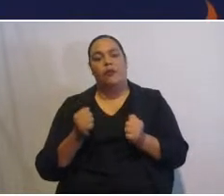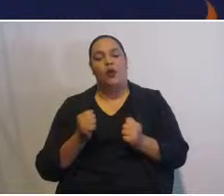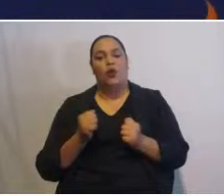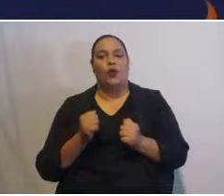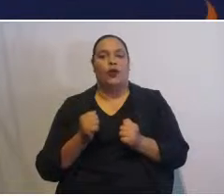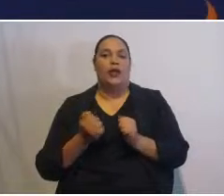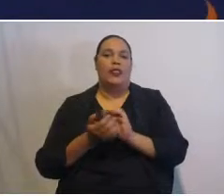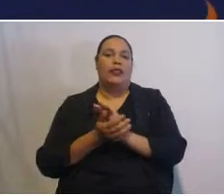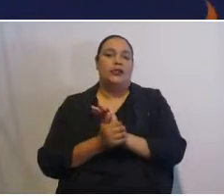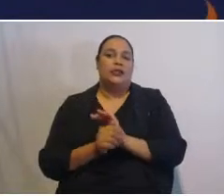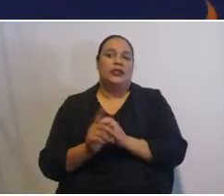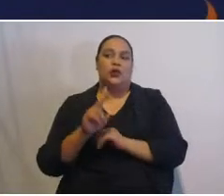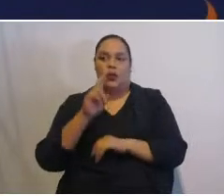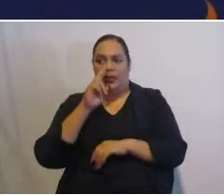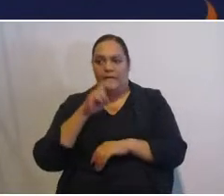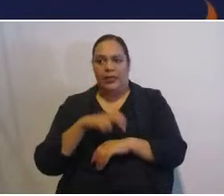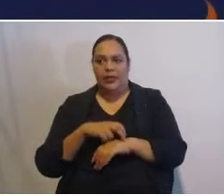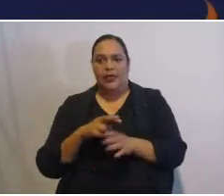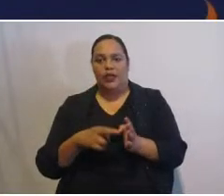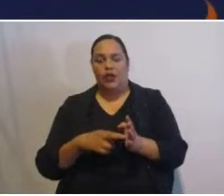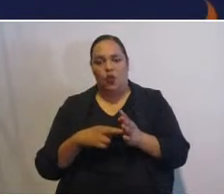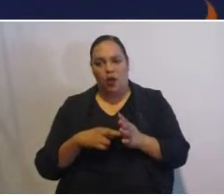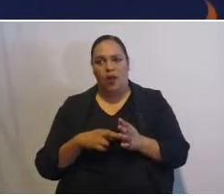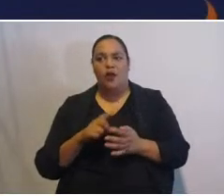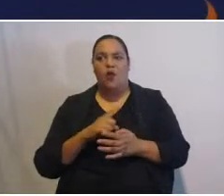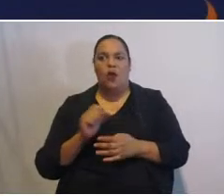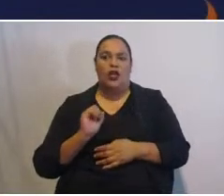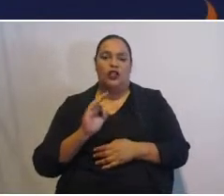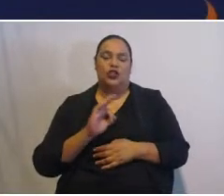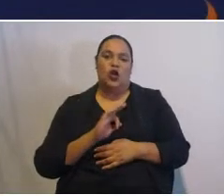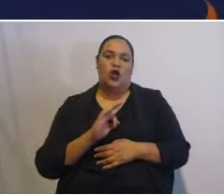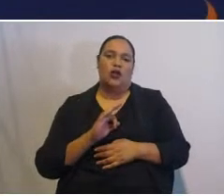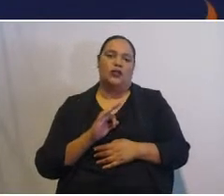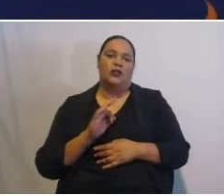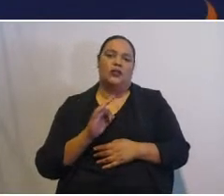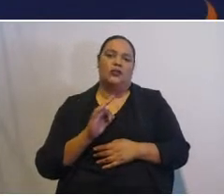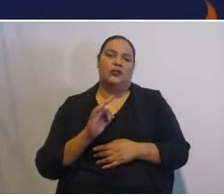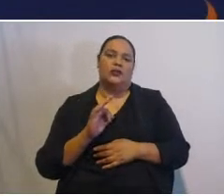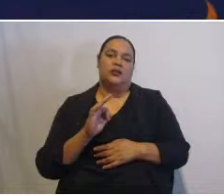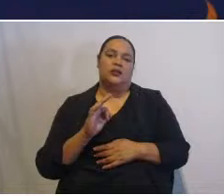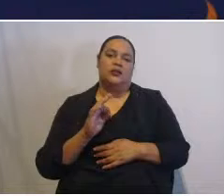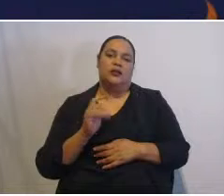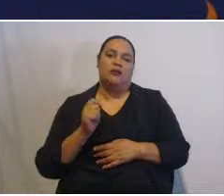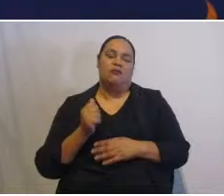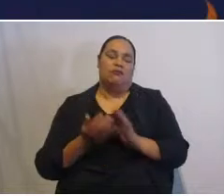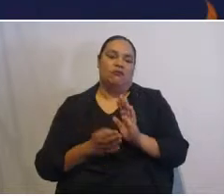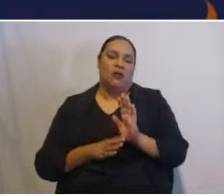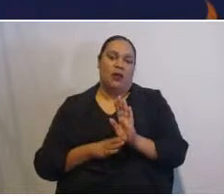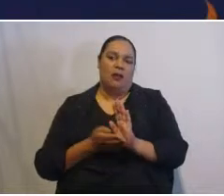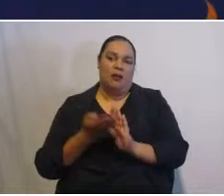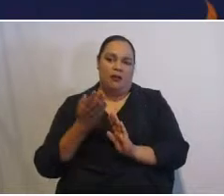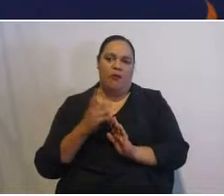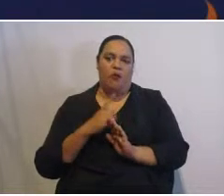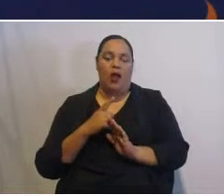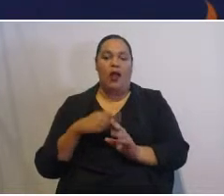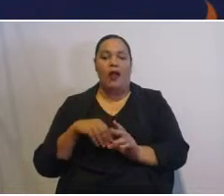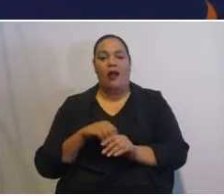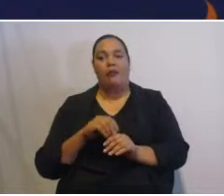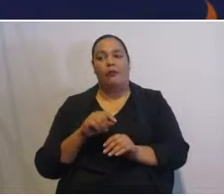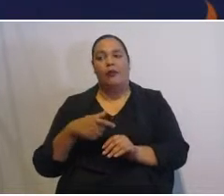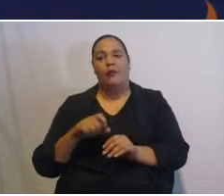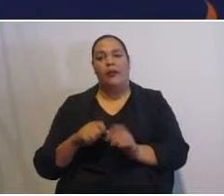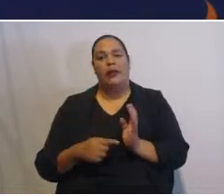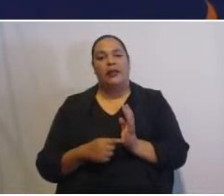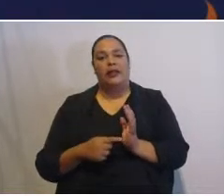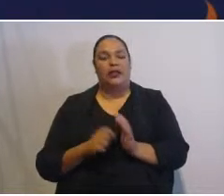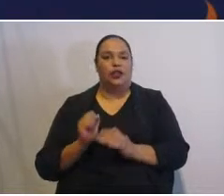the skills that are required, and why is staff complement going up. Yes, Chair, it's got a lot to do with the